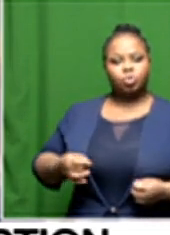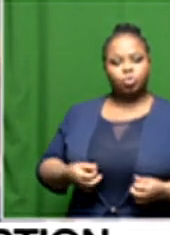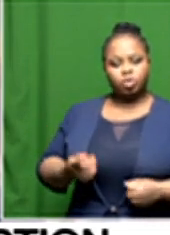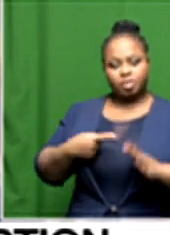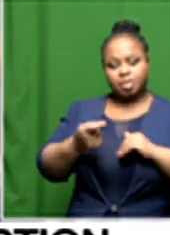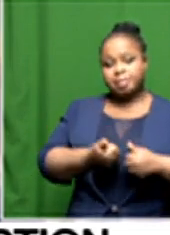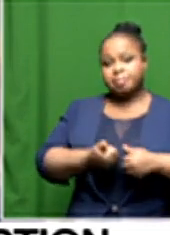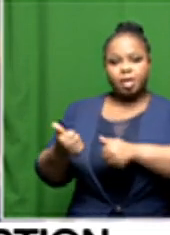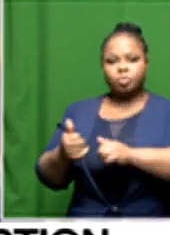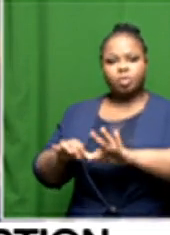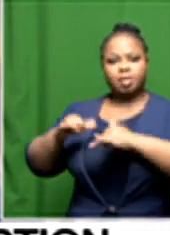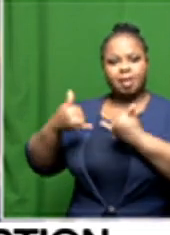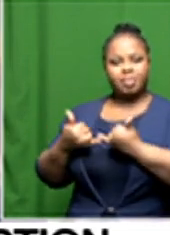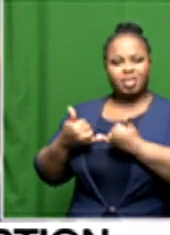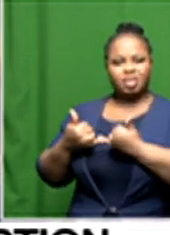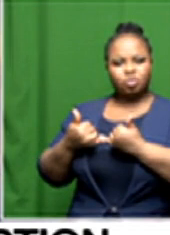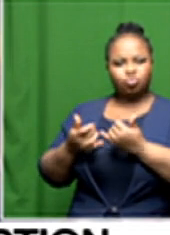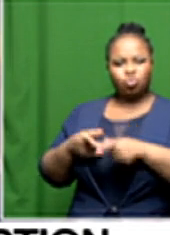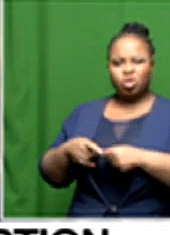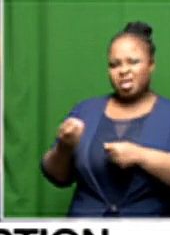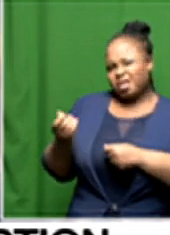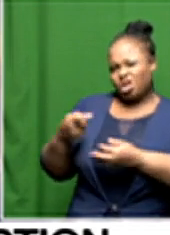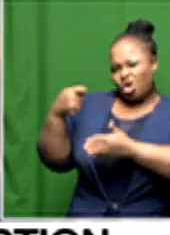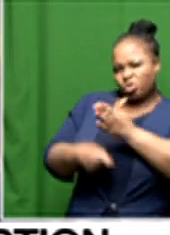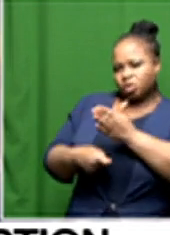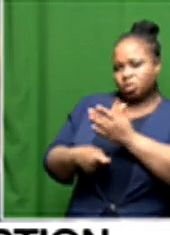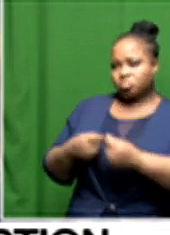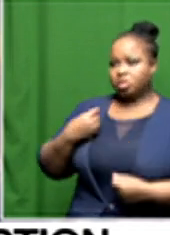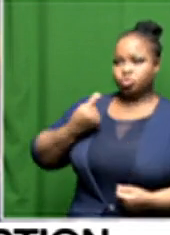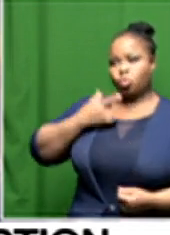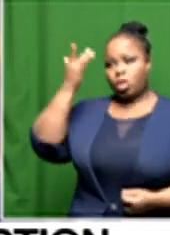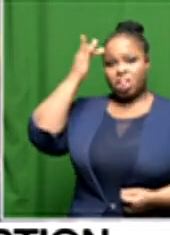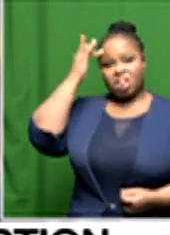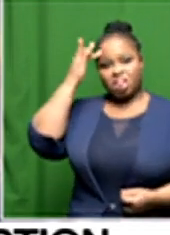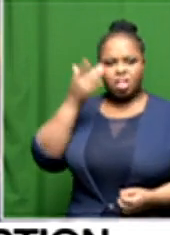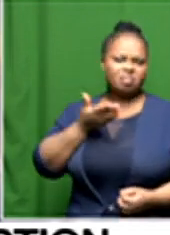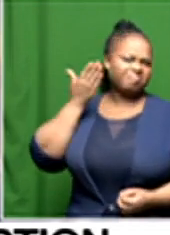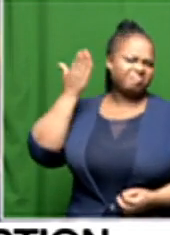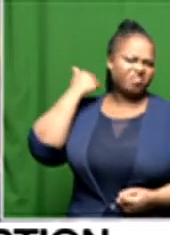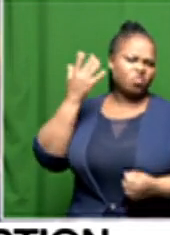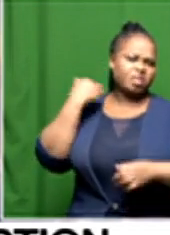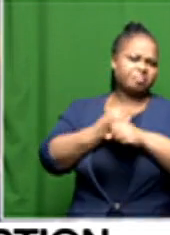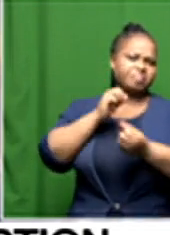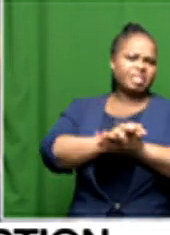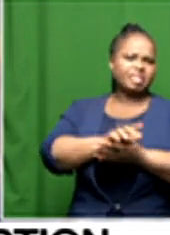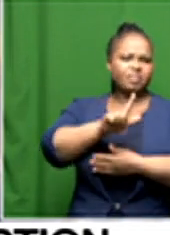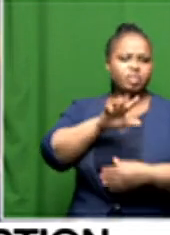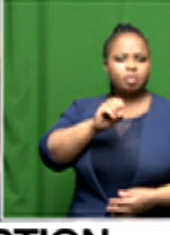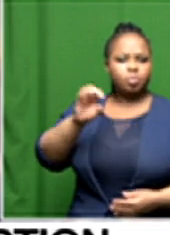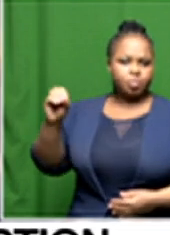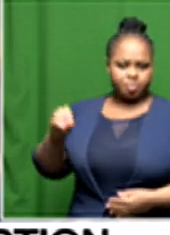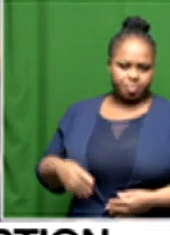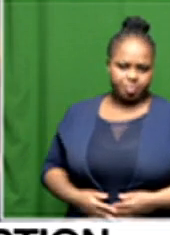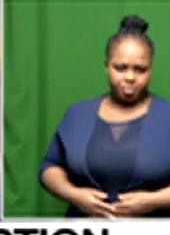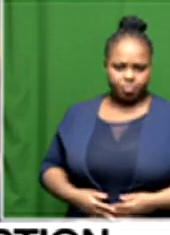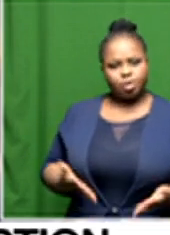he controlled at prices he determined, was a classic one. And that goes all the way back to 1700. And as you say, we didn't have to